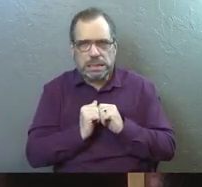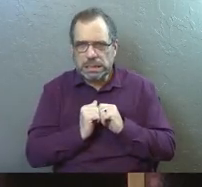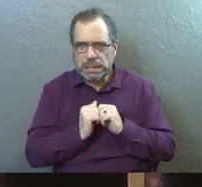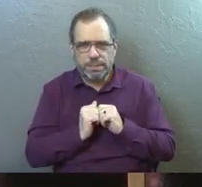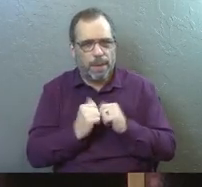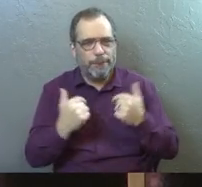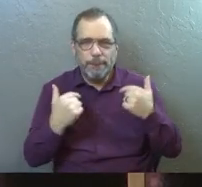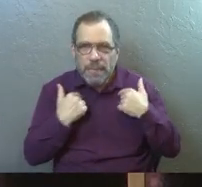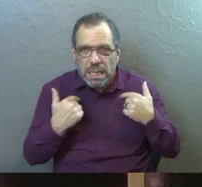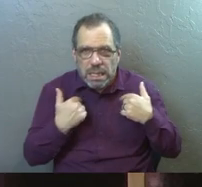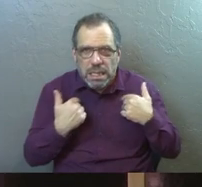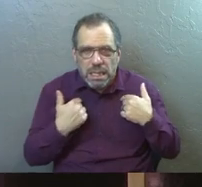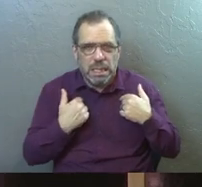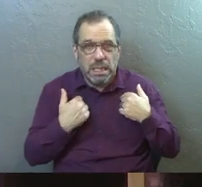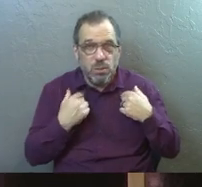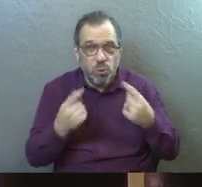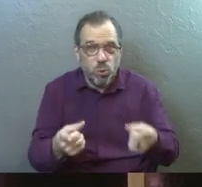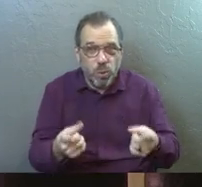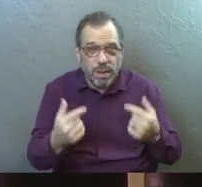about us.